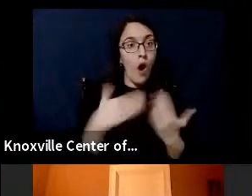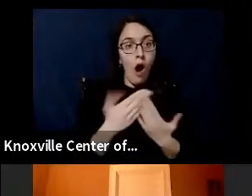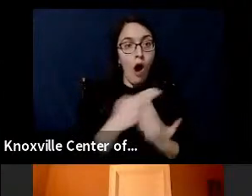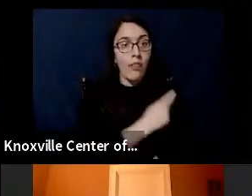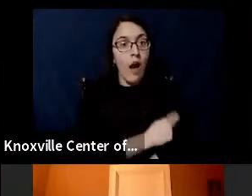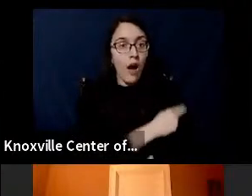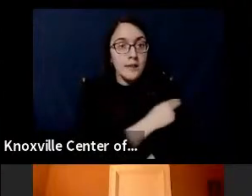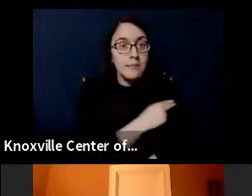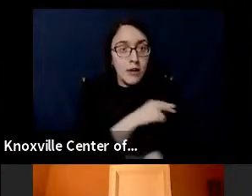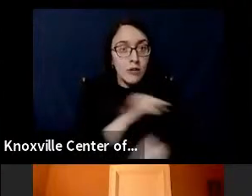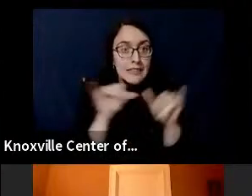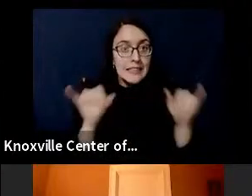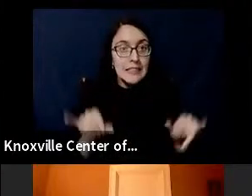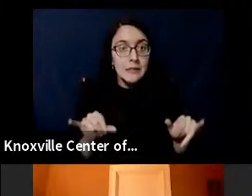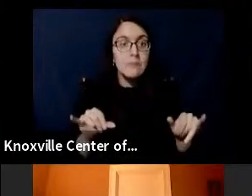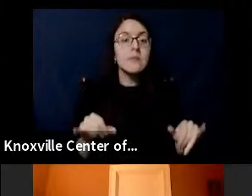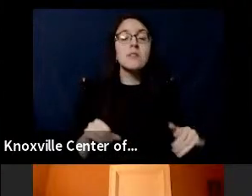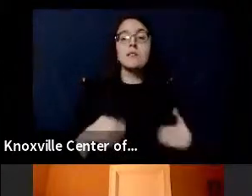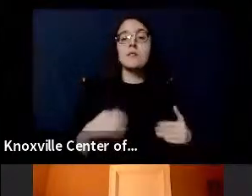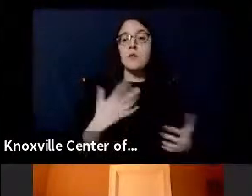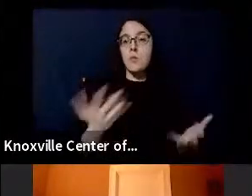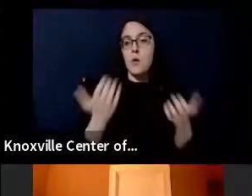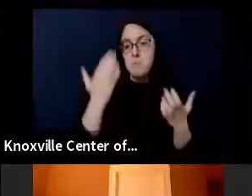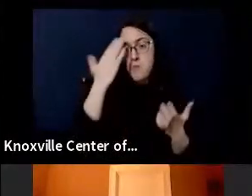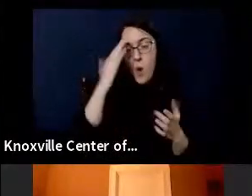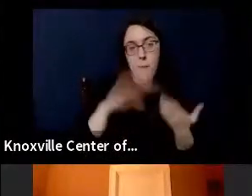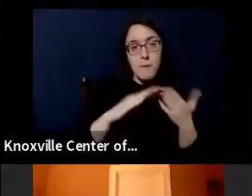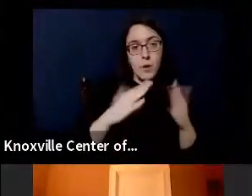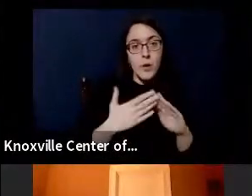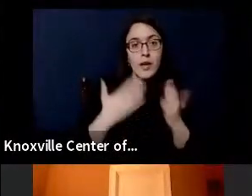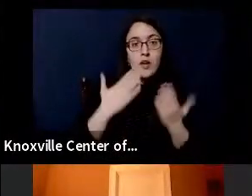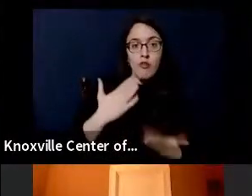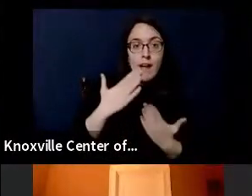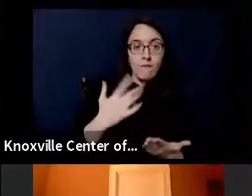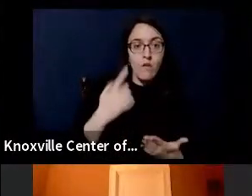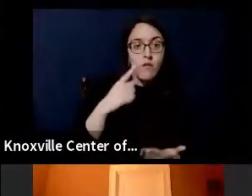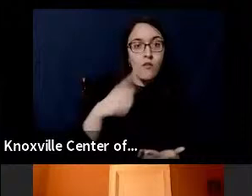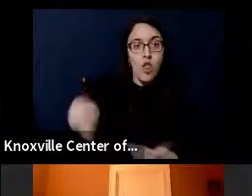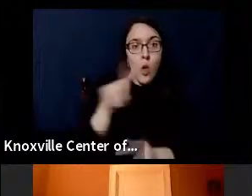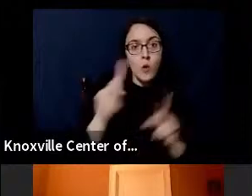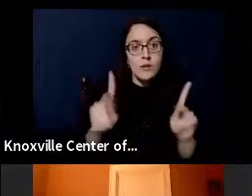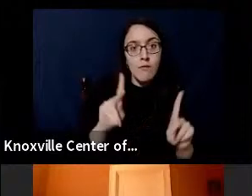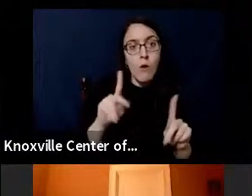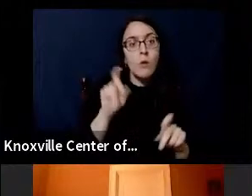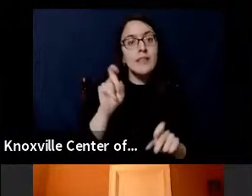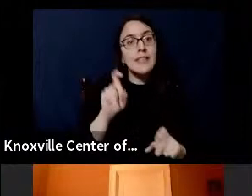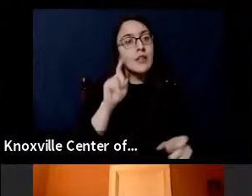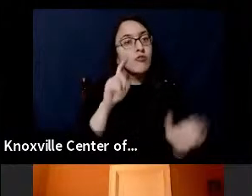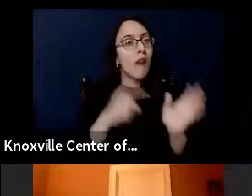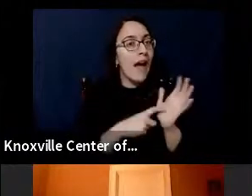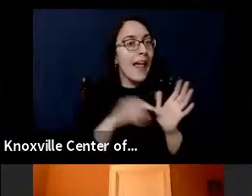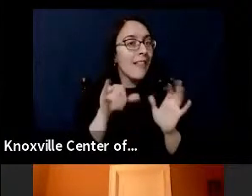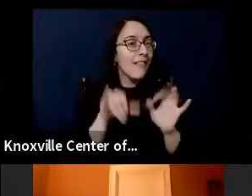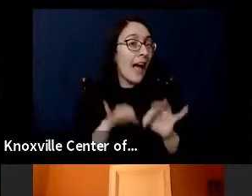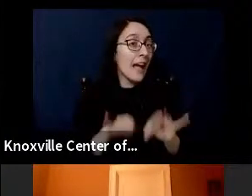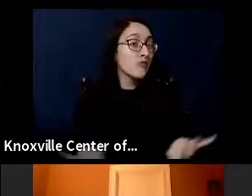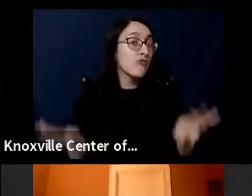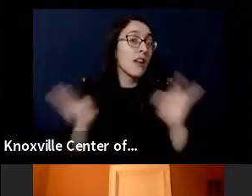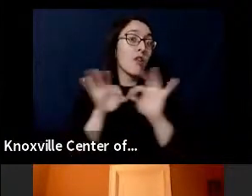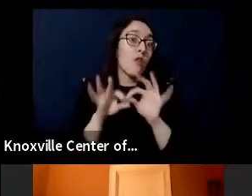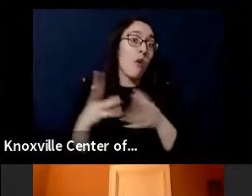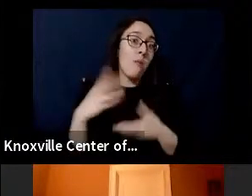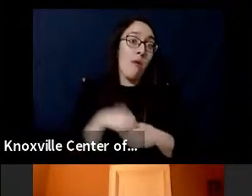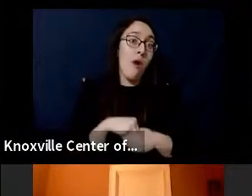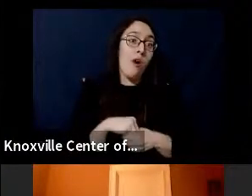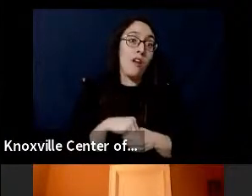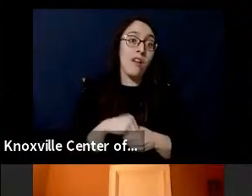grateful we know the community is for those folks. But we also just need to recognize that that is a critical piece of the equation.